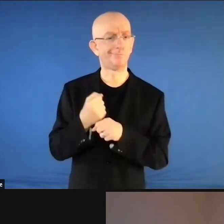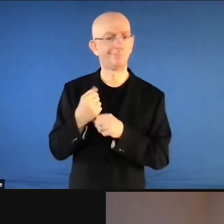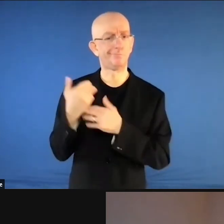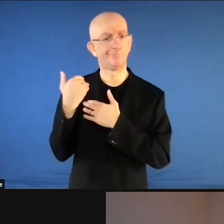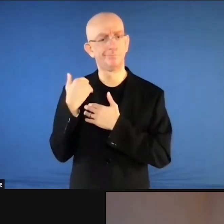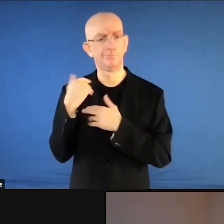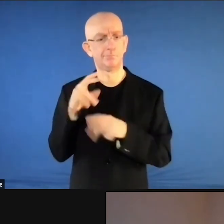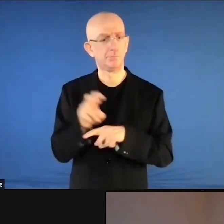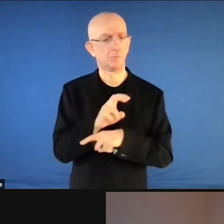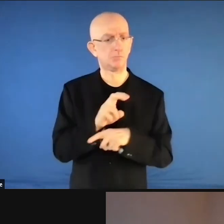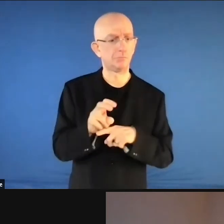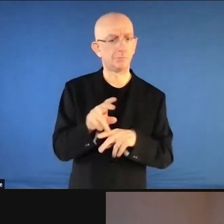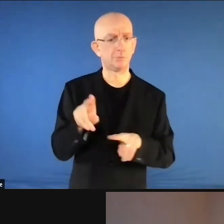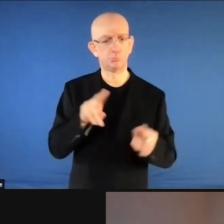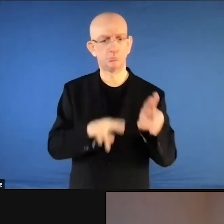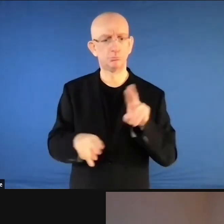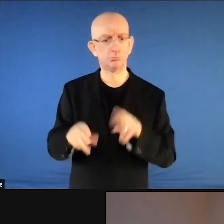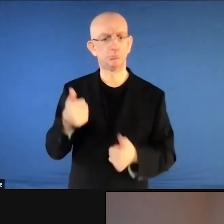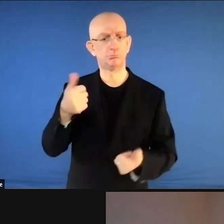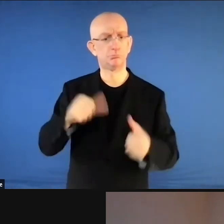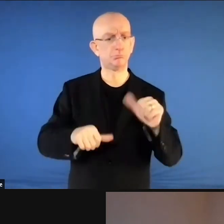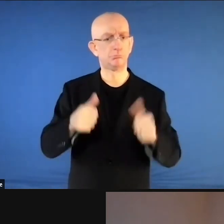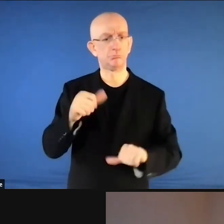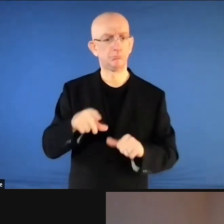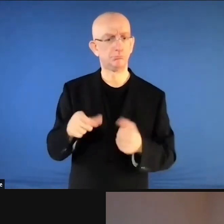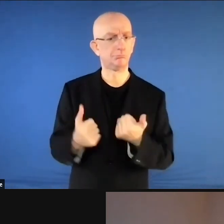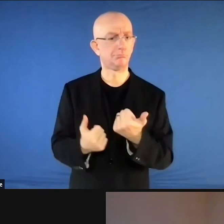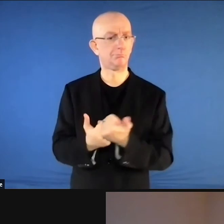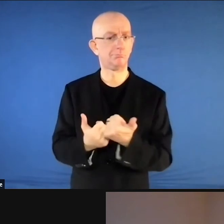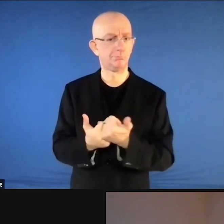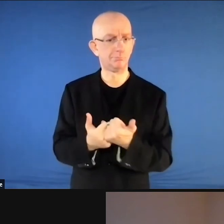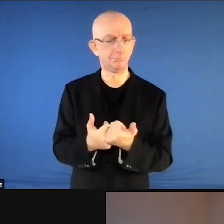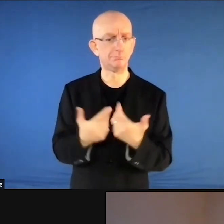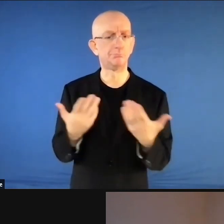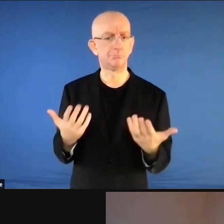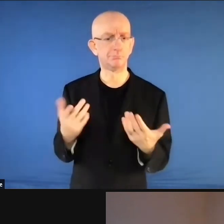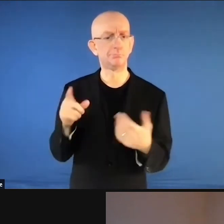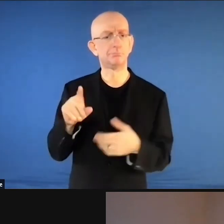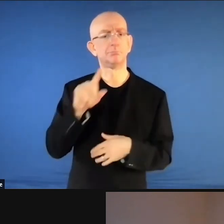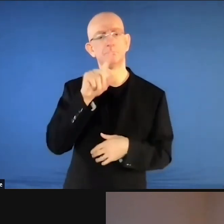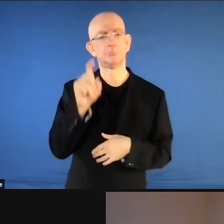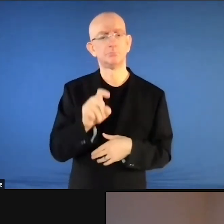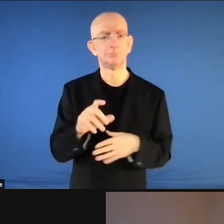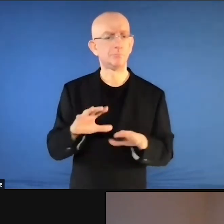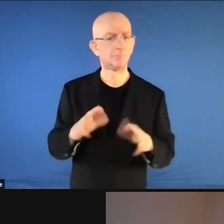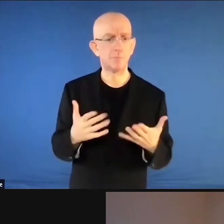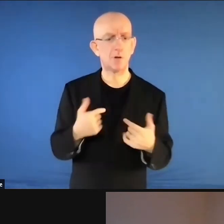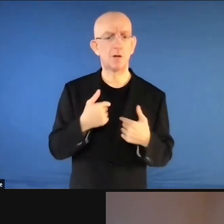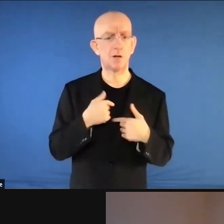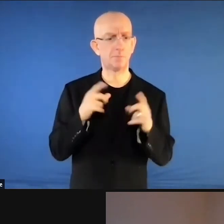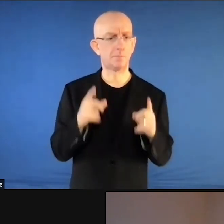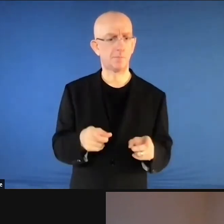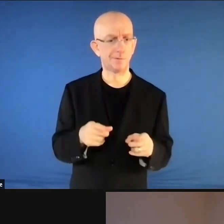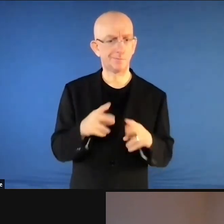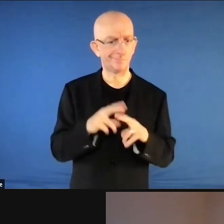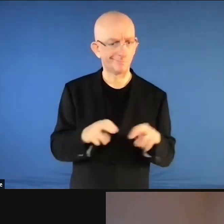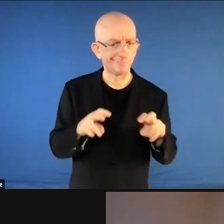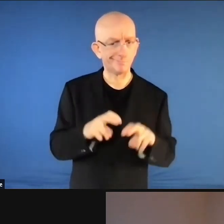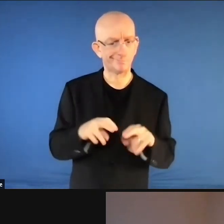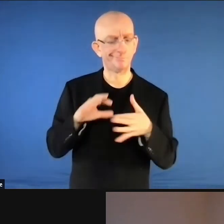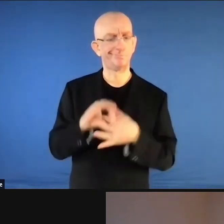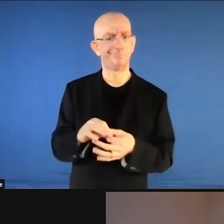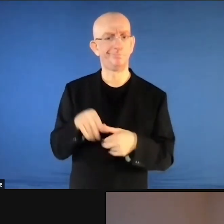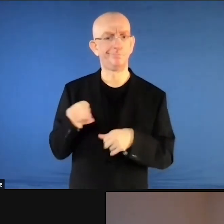away from academic research and looking at monitoring and evaluation in the context of humanitarian